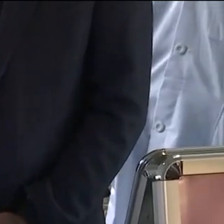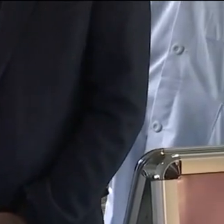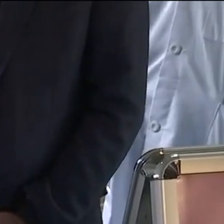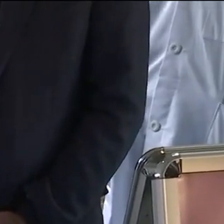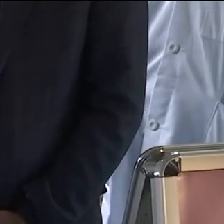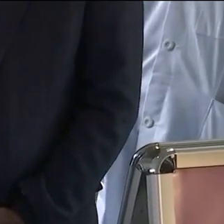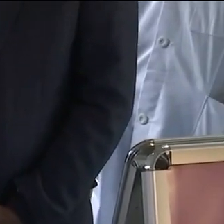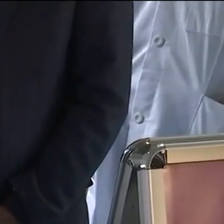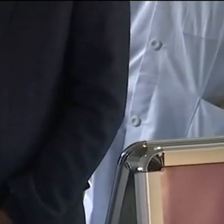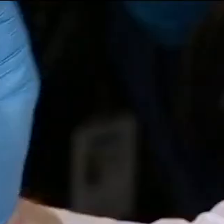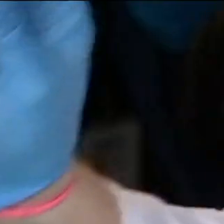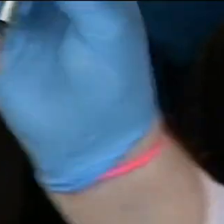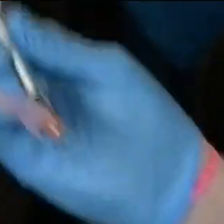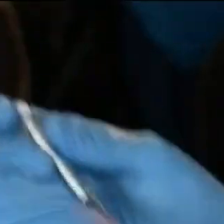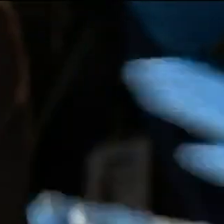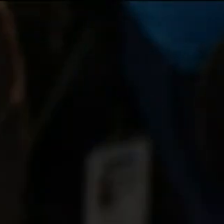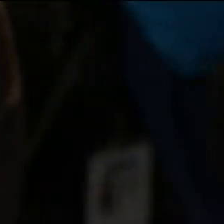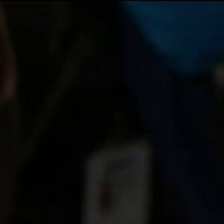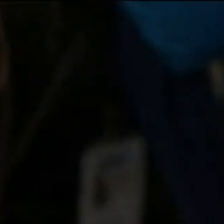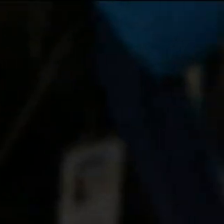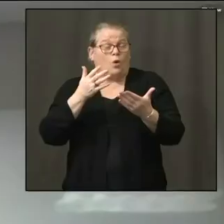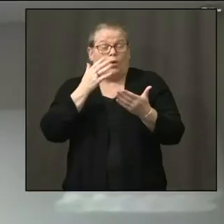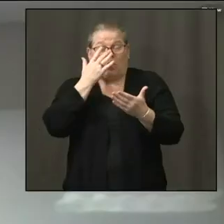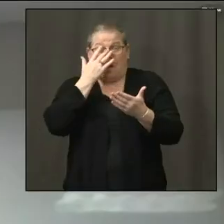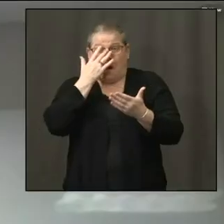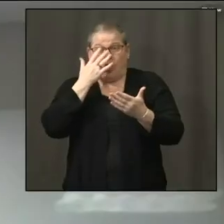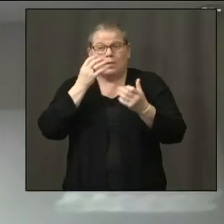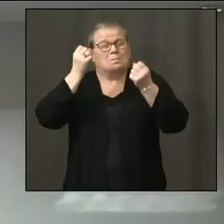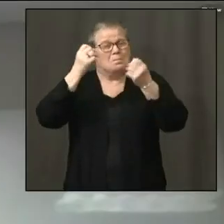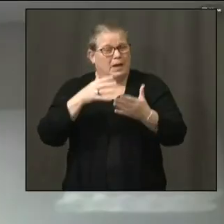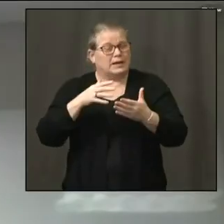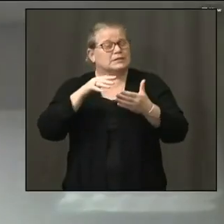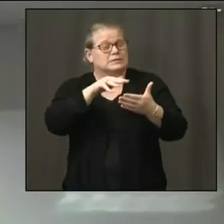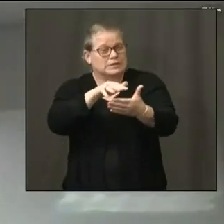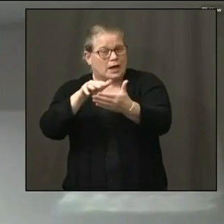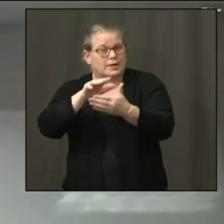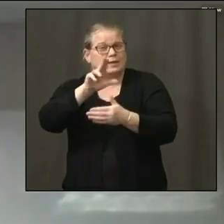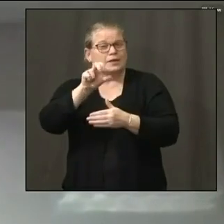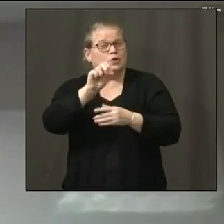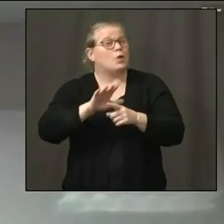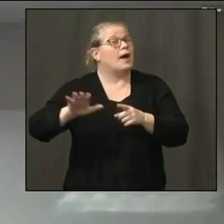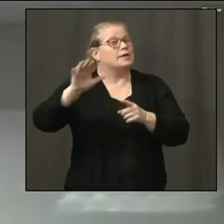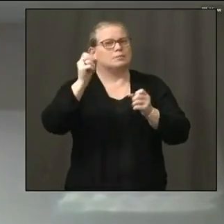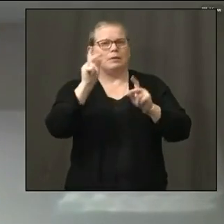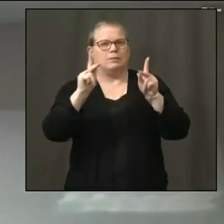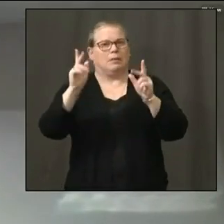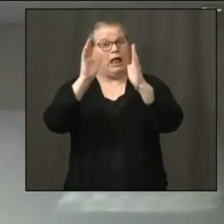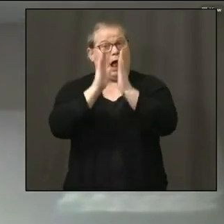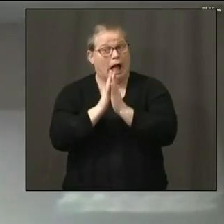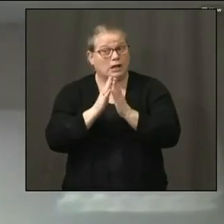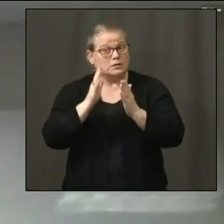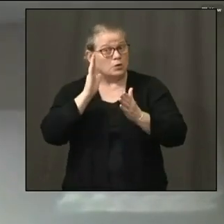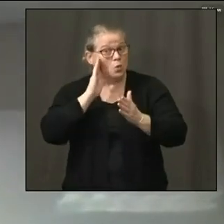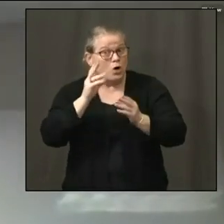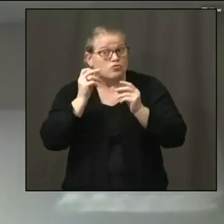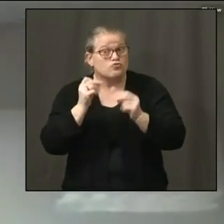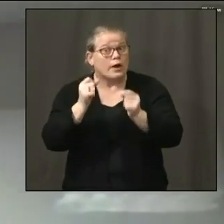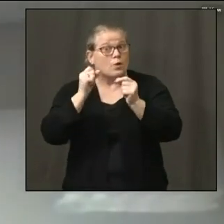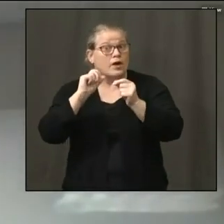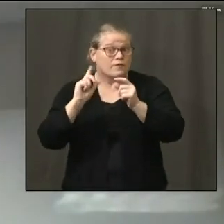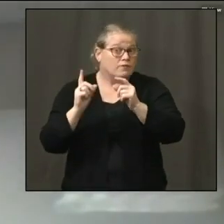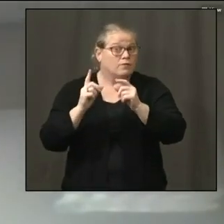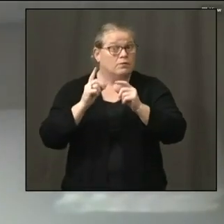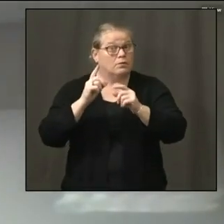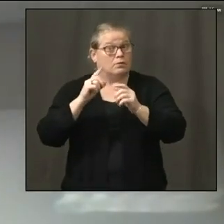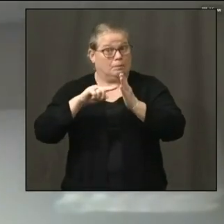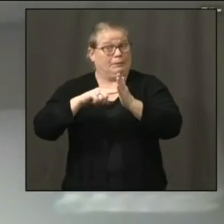Healthcare was one of the first in the state to get the shot. A lot of people, when asked, will you get the vaccine right away? The number right now,